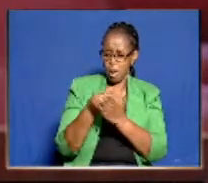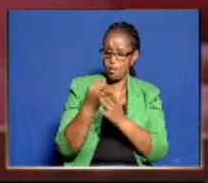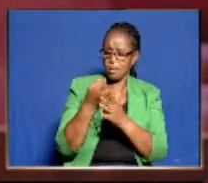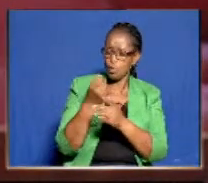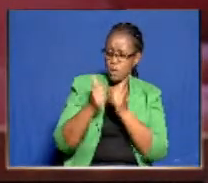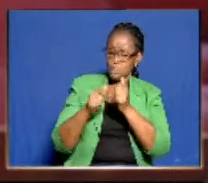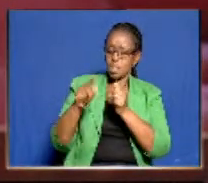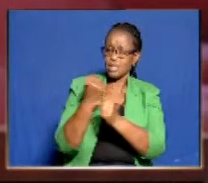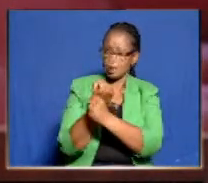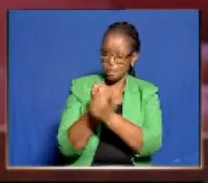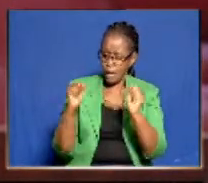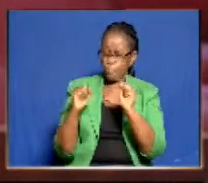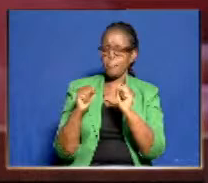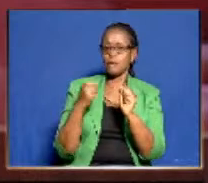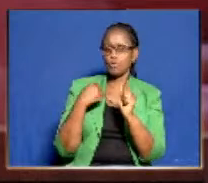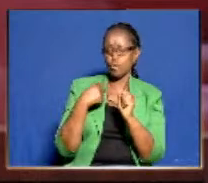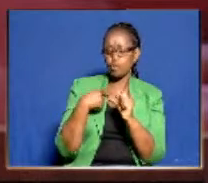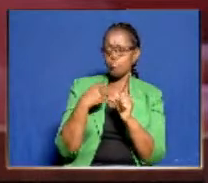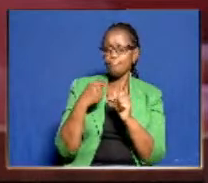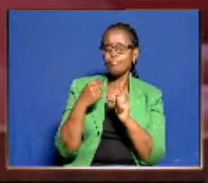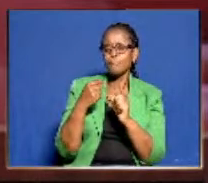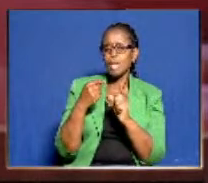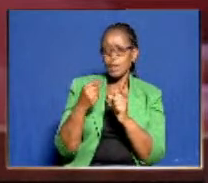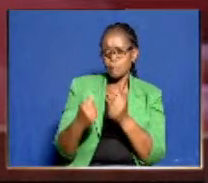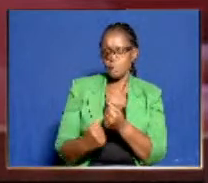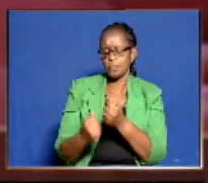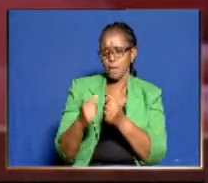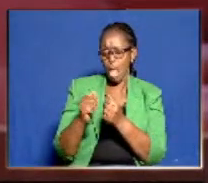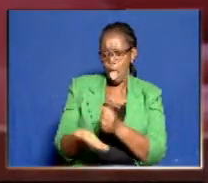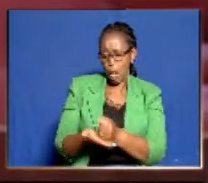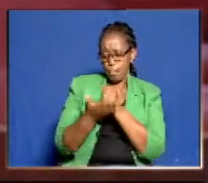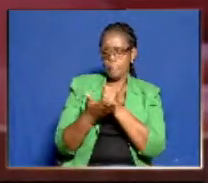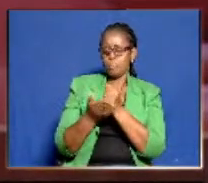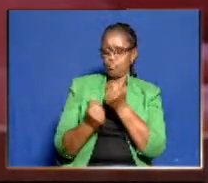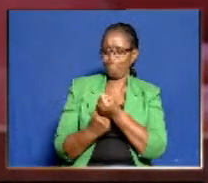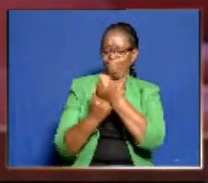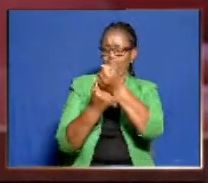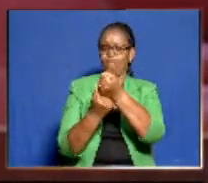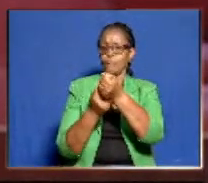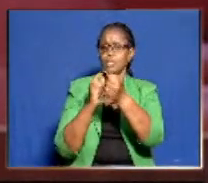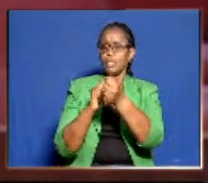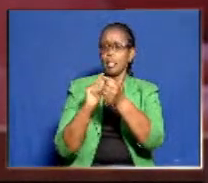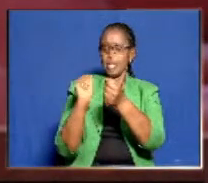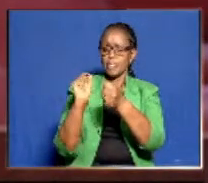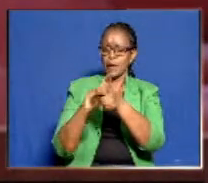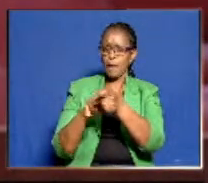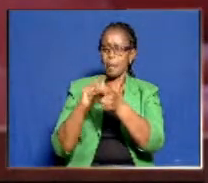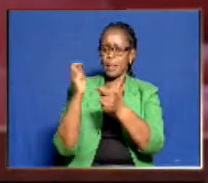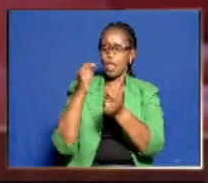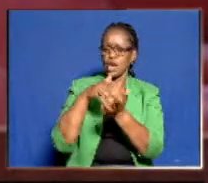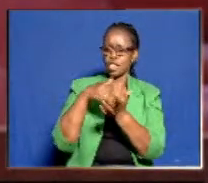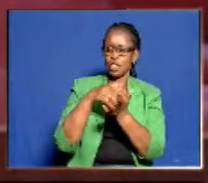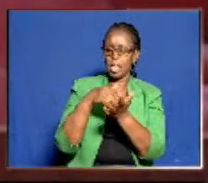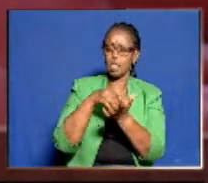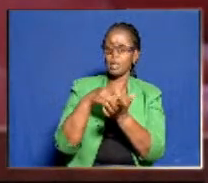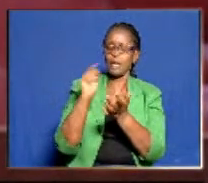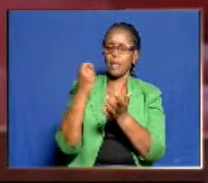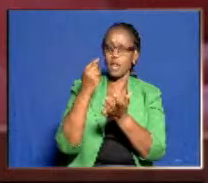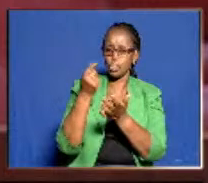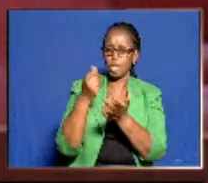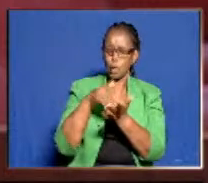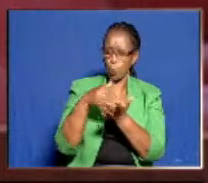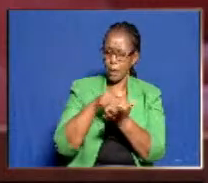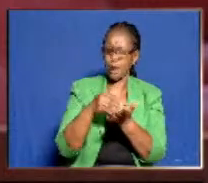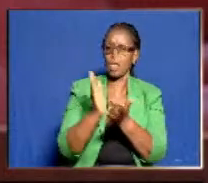that the shilling has fallen or fluctuated or depreciated against the hard currencies in the